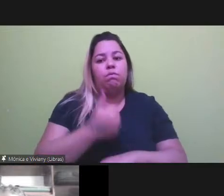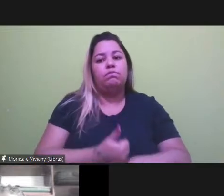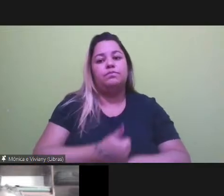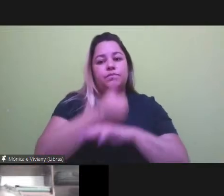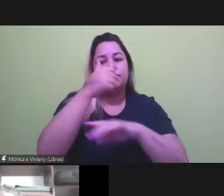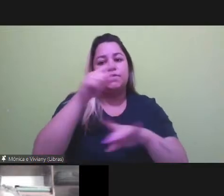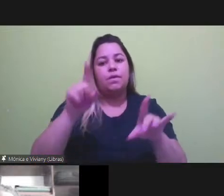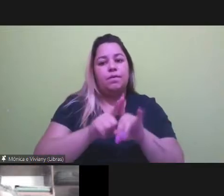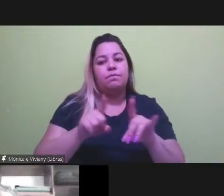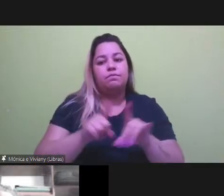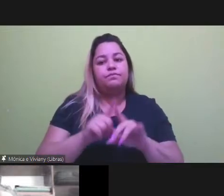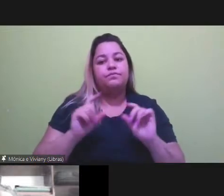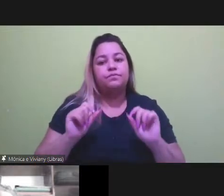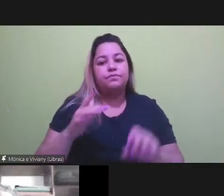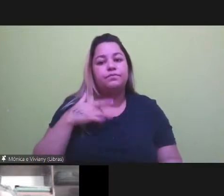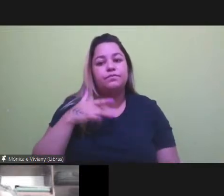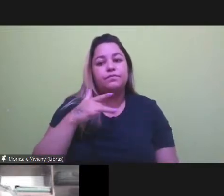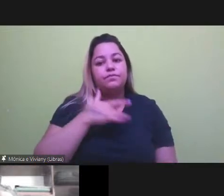promotion and the